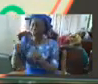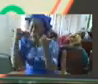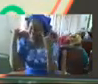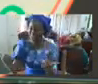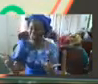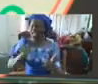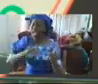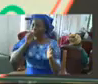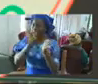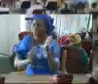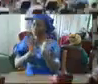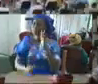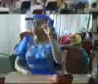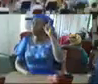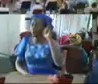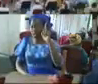counting.